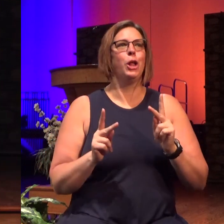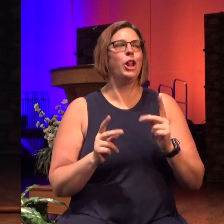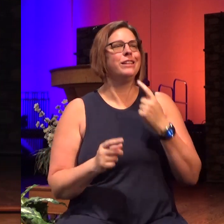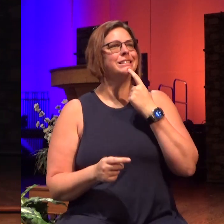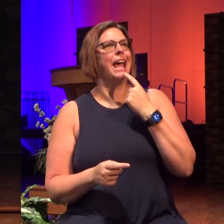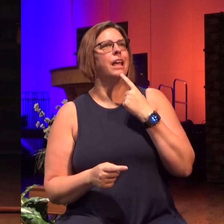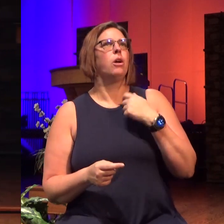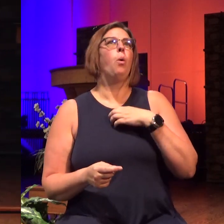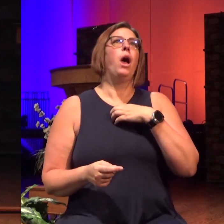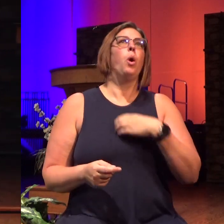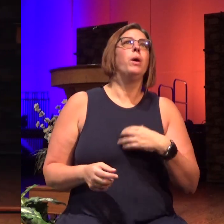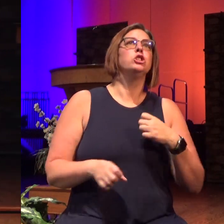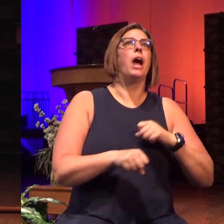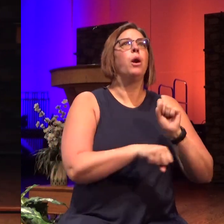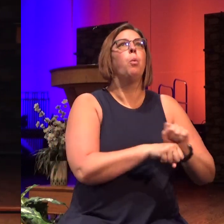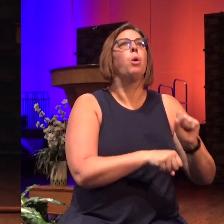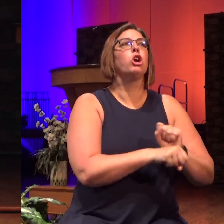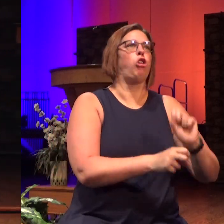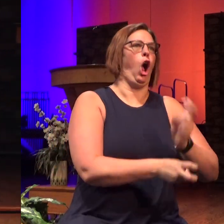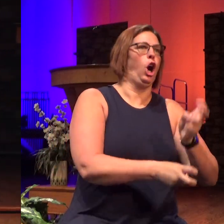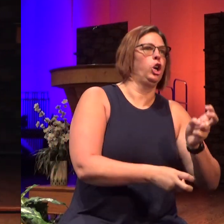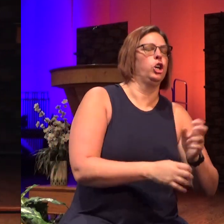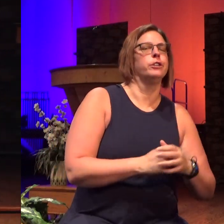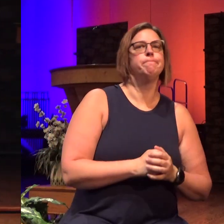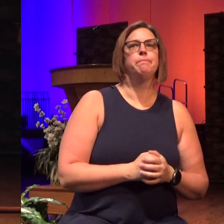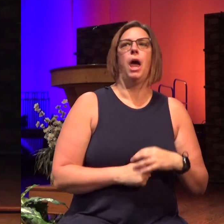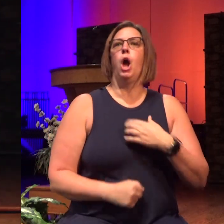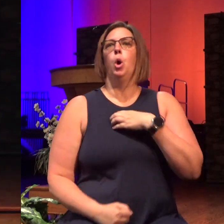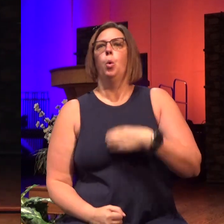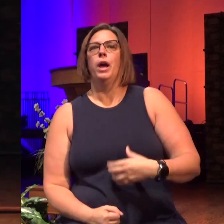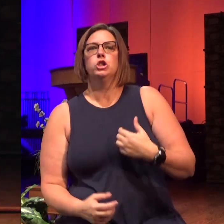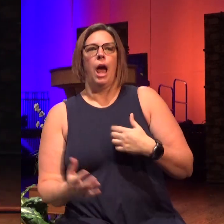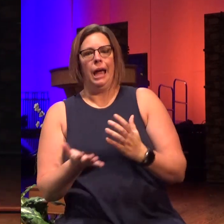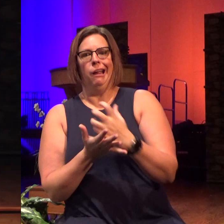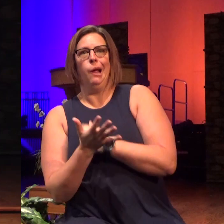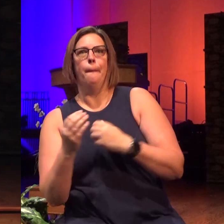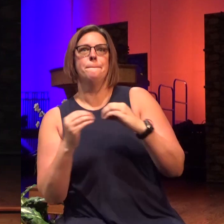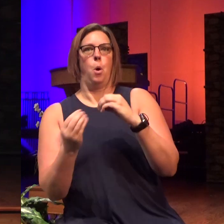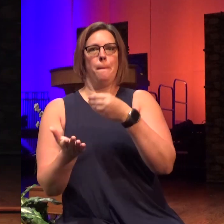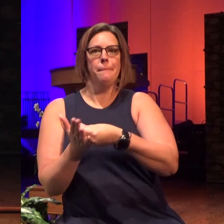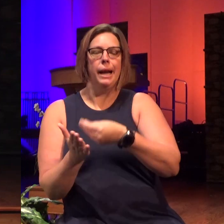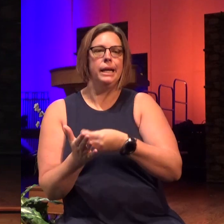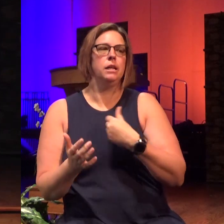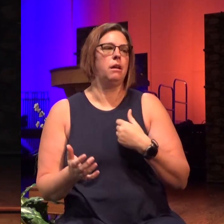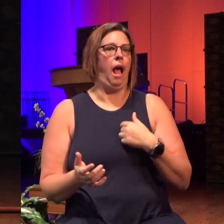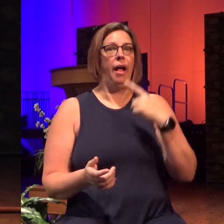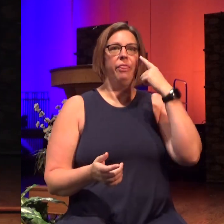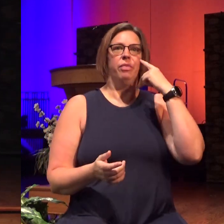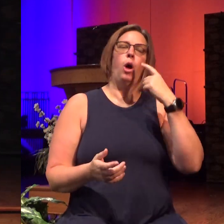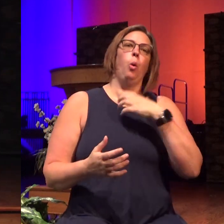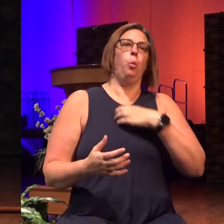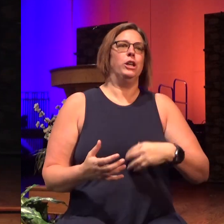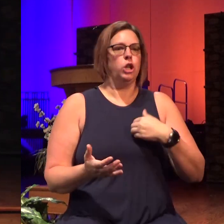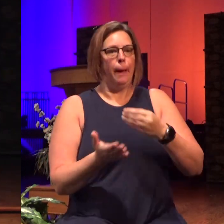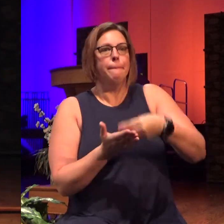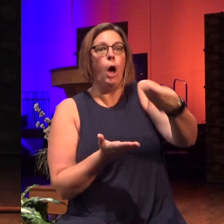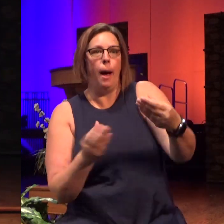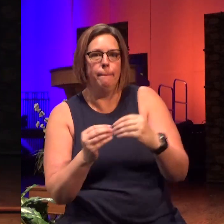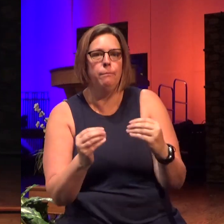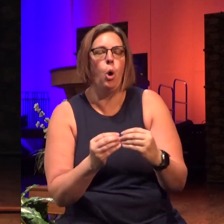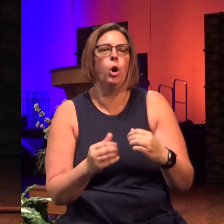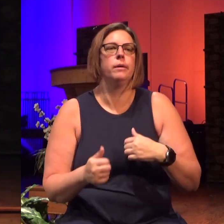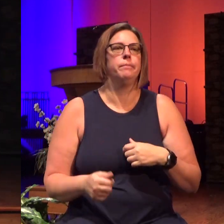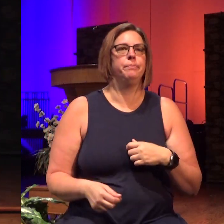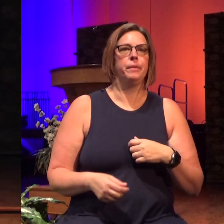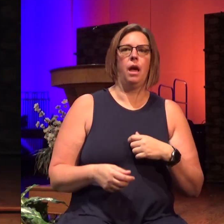about, I wished I'd worked harder, I wished I'd gotten more money or more things. Sometimes I wish I would have left a little more